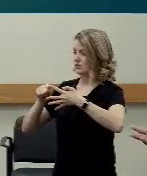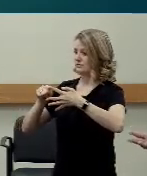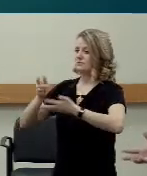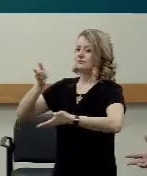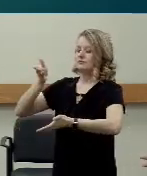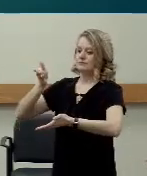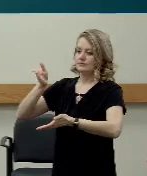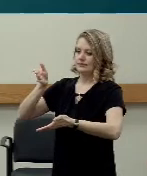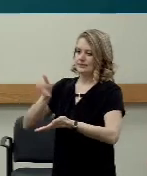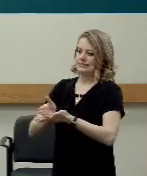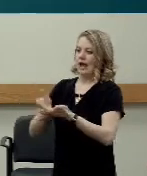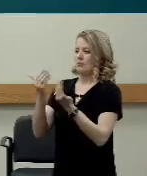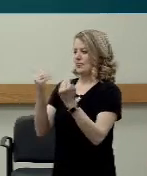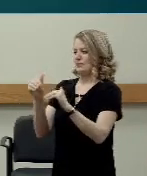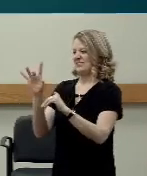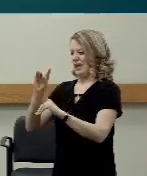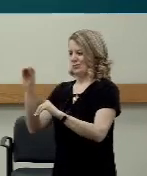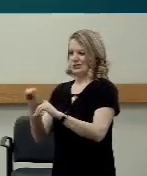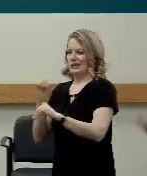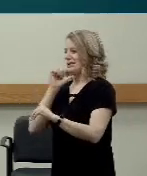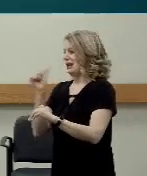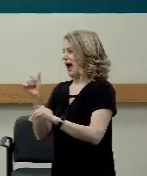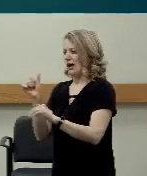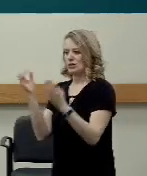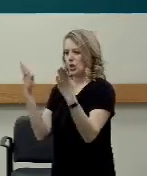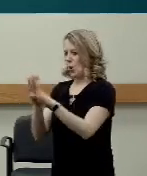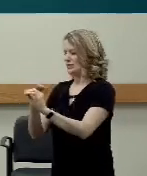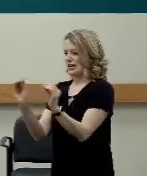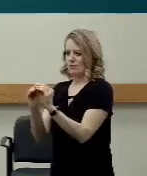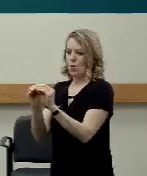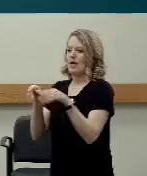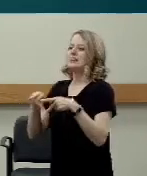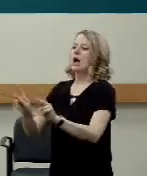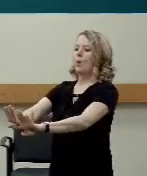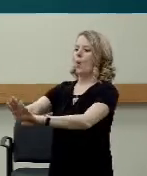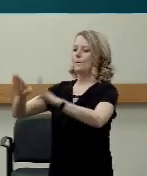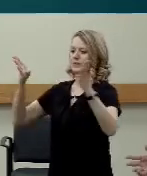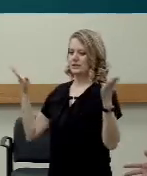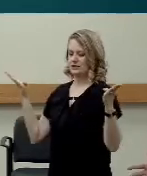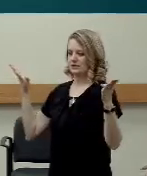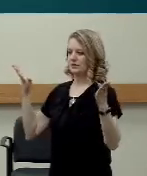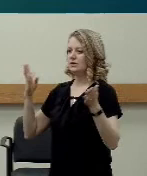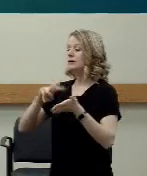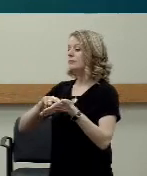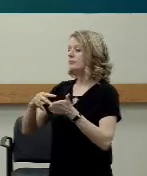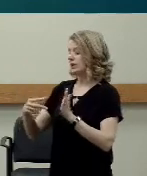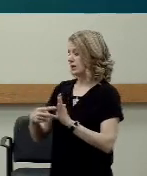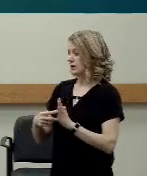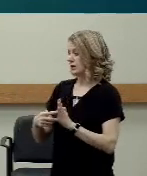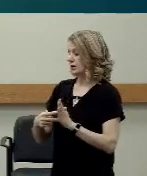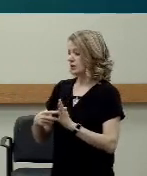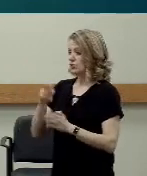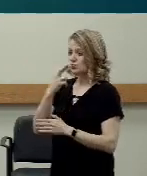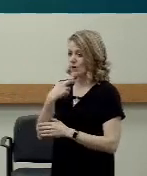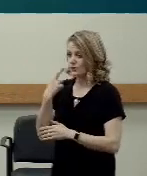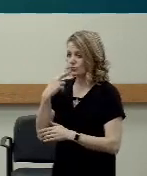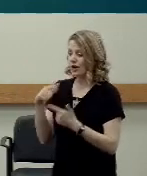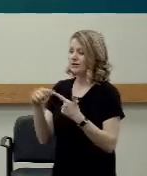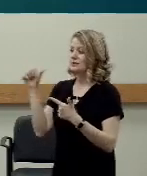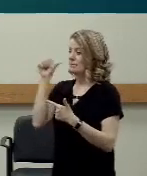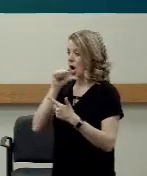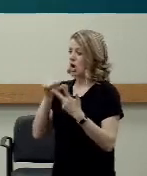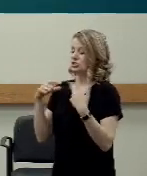against this 8% of the businesses, to lift those restrictions. So no longer will restaurants, bars,